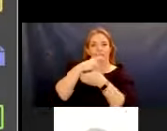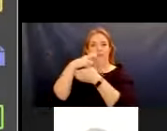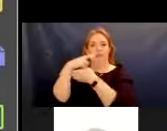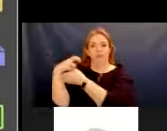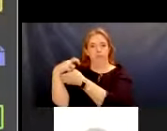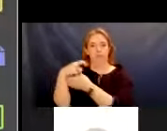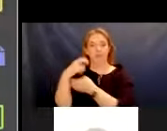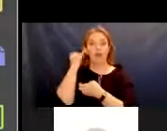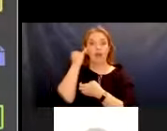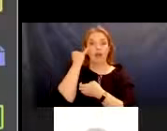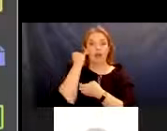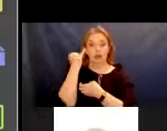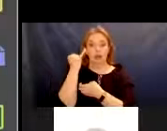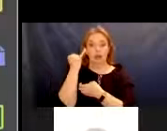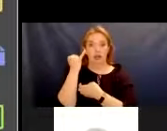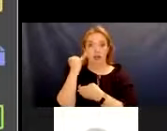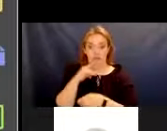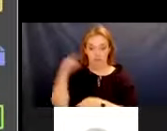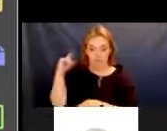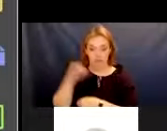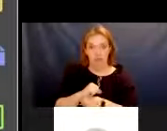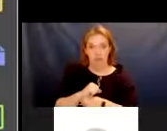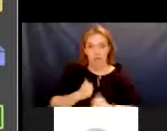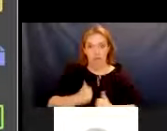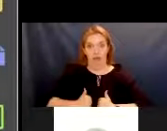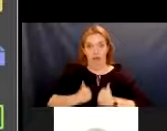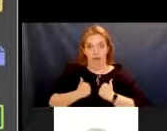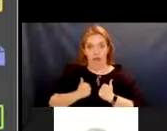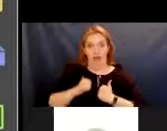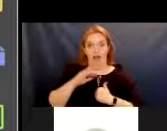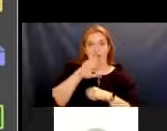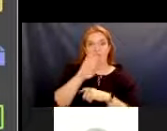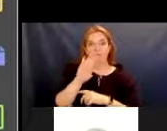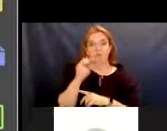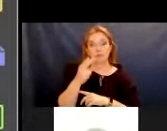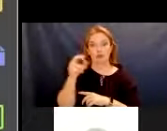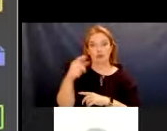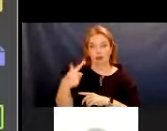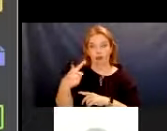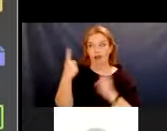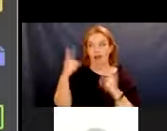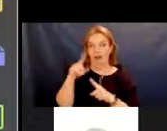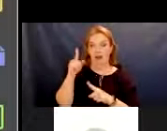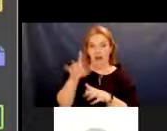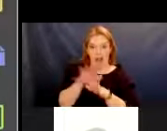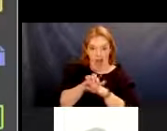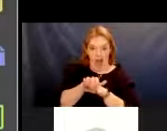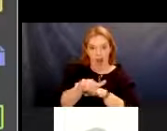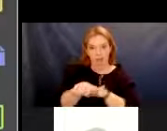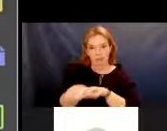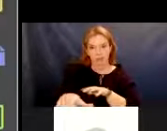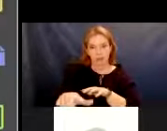an actual live bush hog was over your feet. Uh, it would